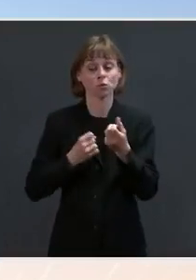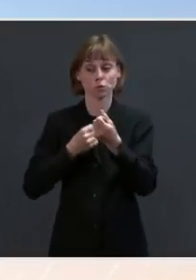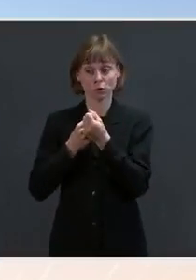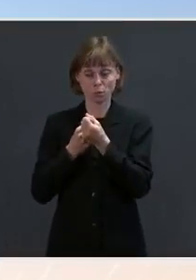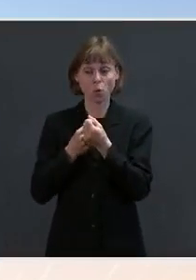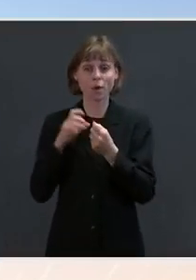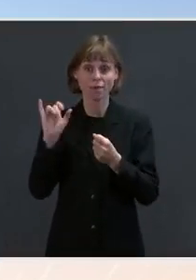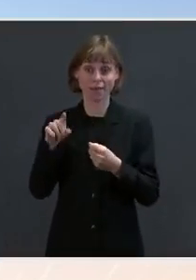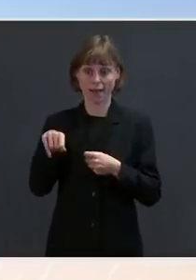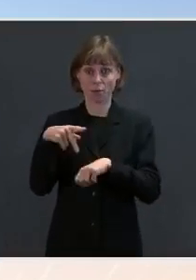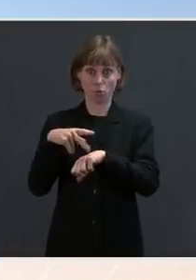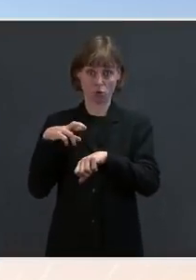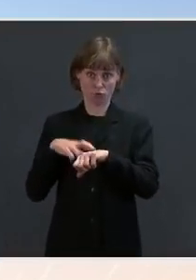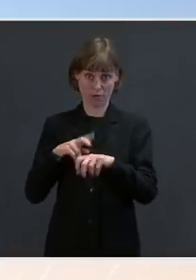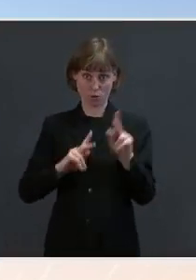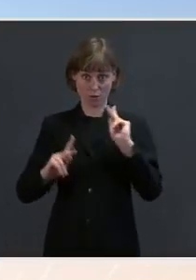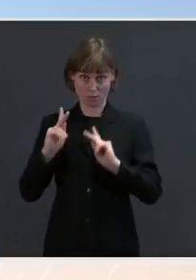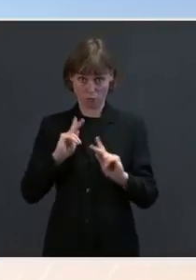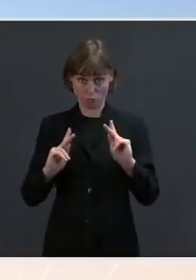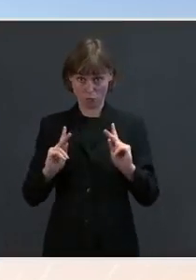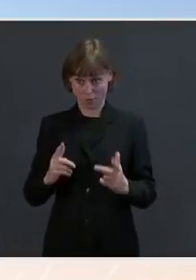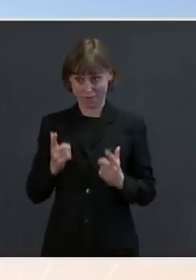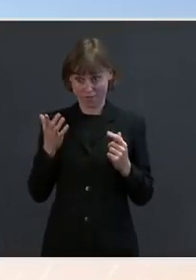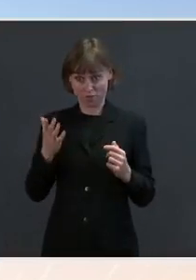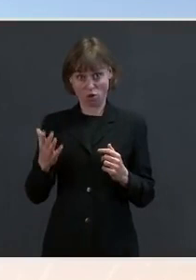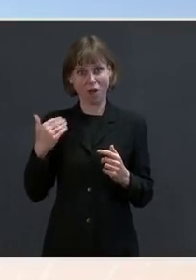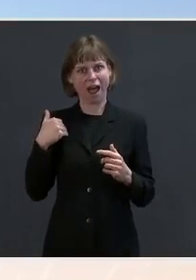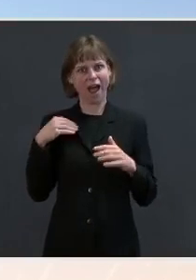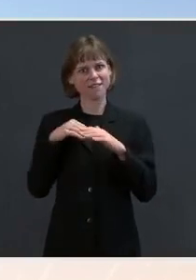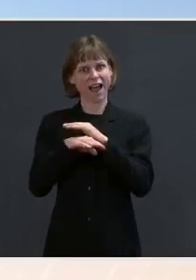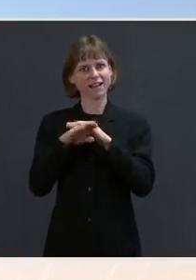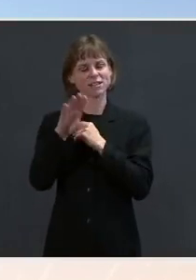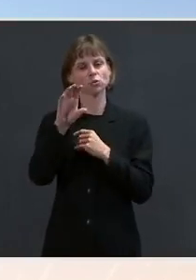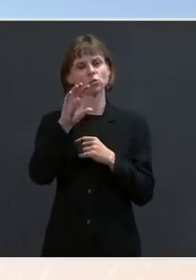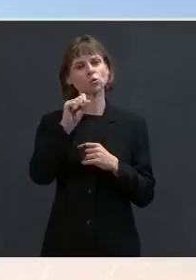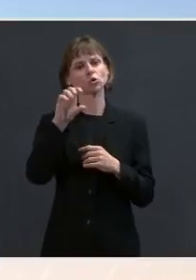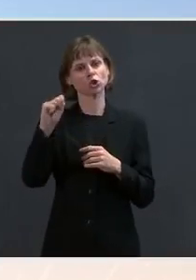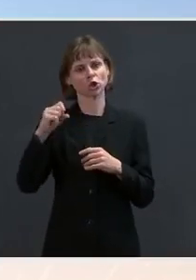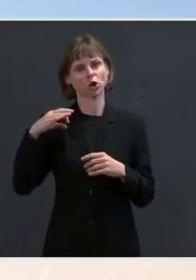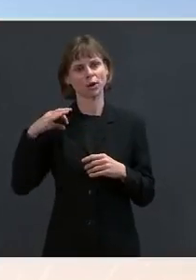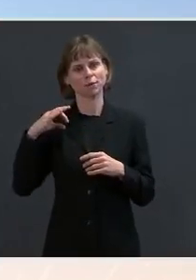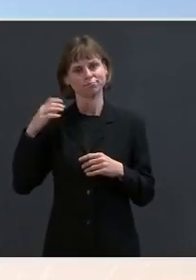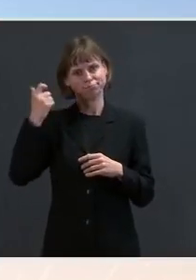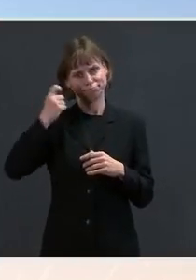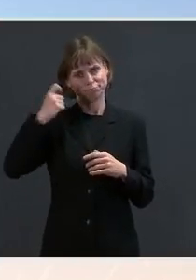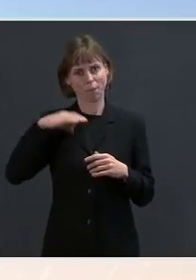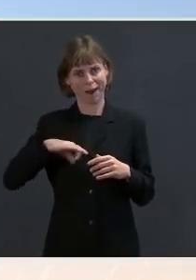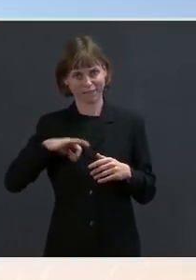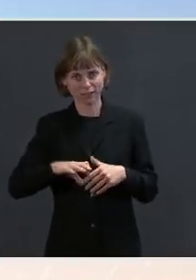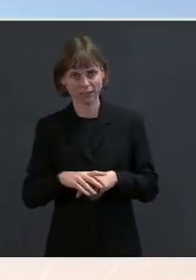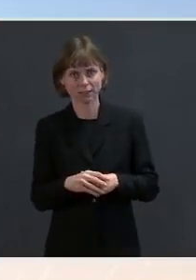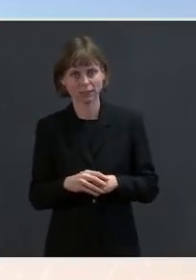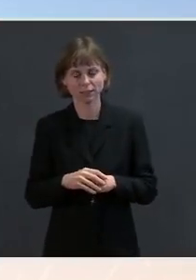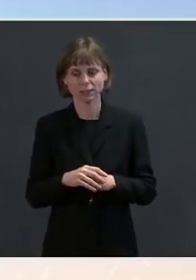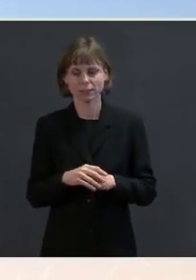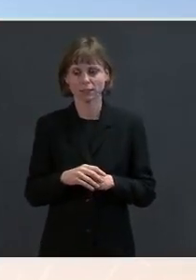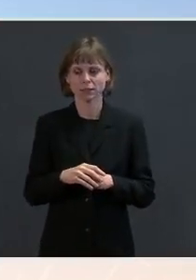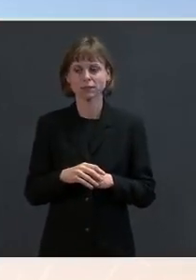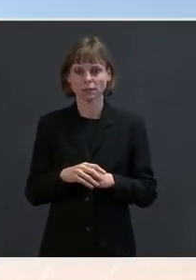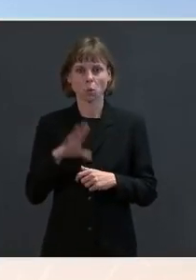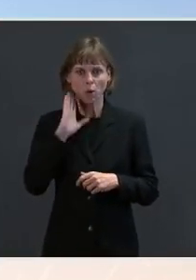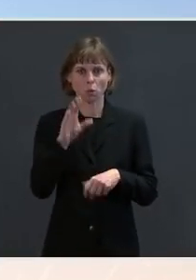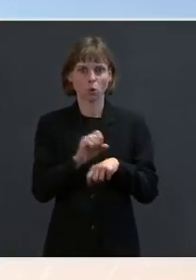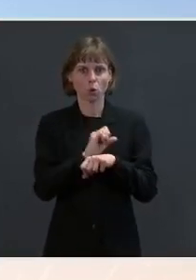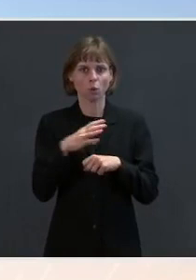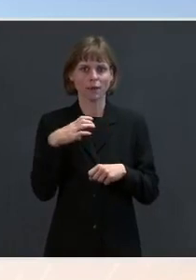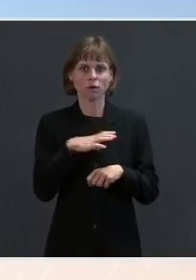Puerto Rico have access to Social Security benefits, as you noted, and we'll work with Congress on that. There,